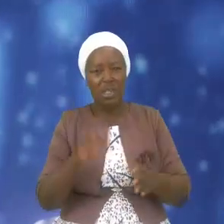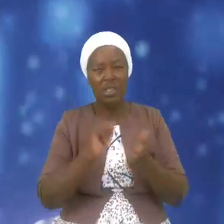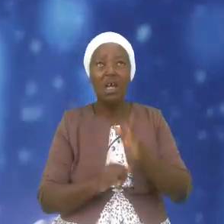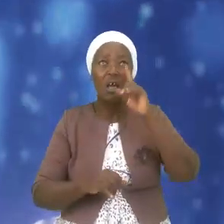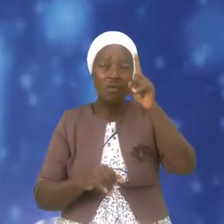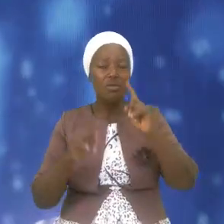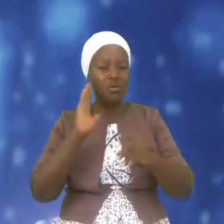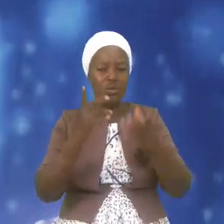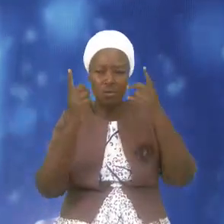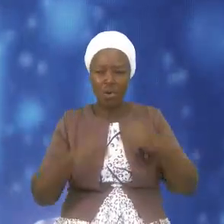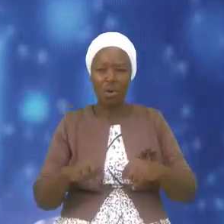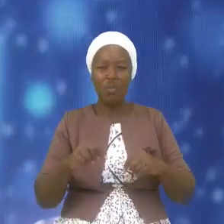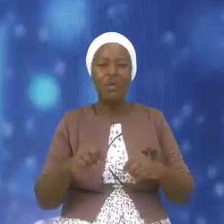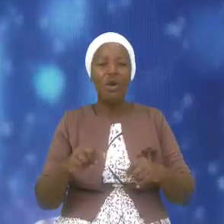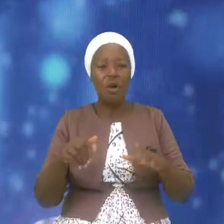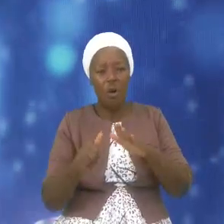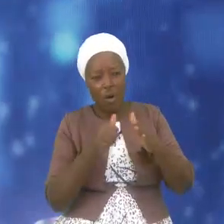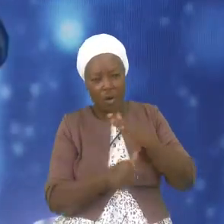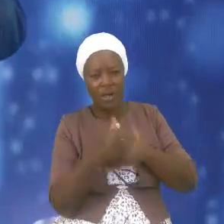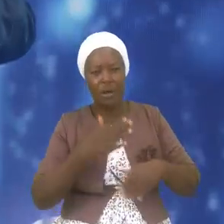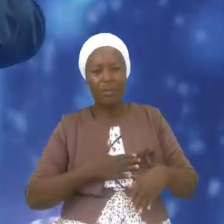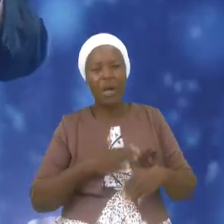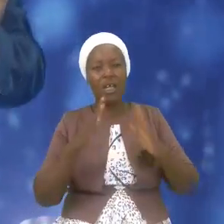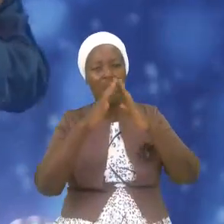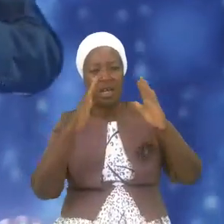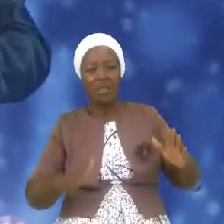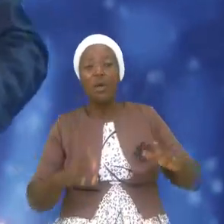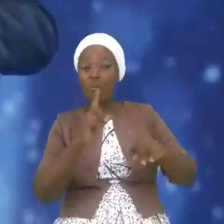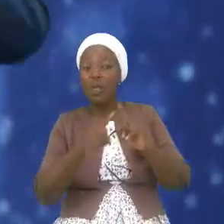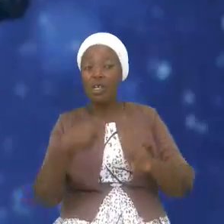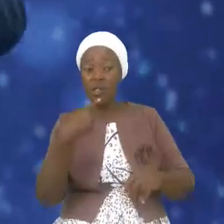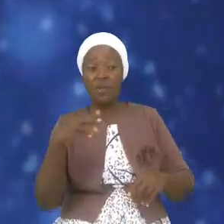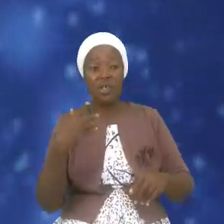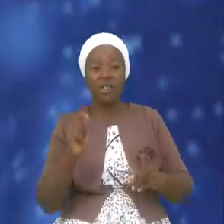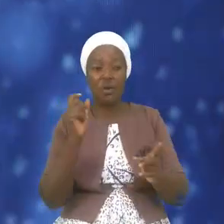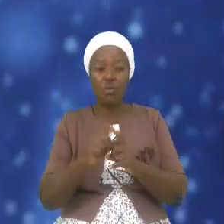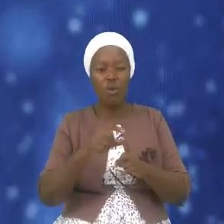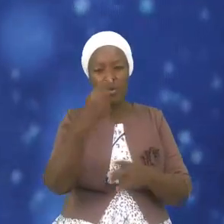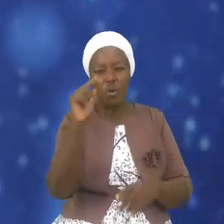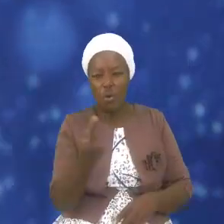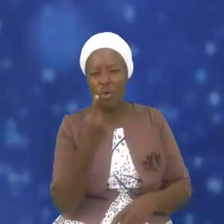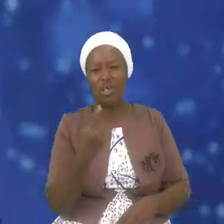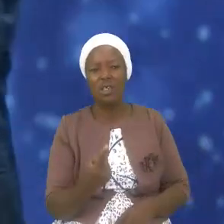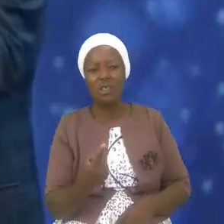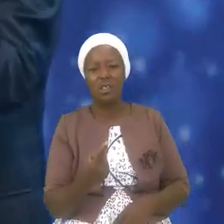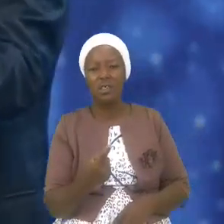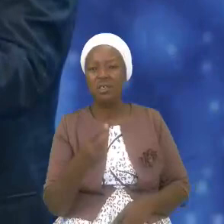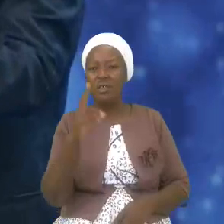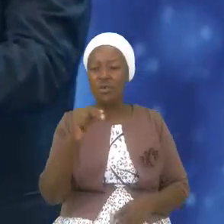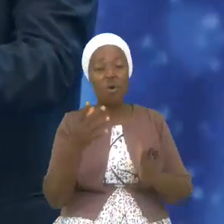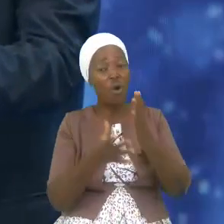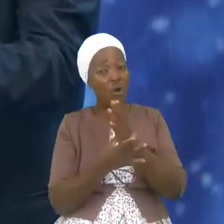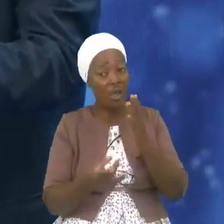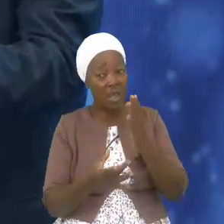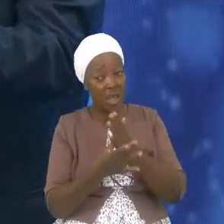but speak the word only. No oil, speak the word only. You don't have to come home